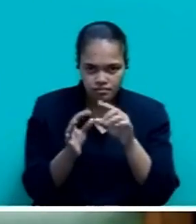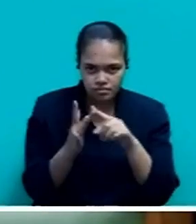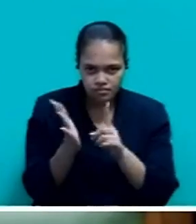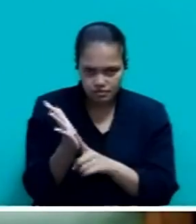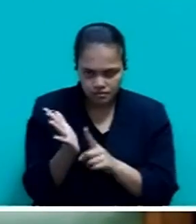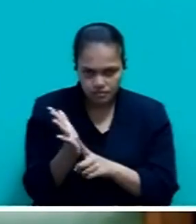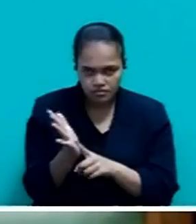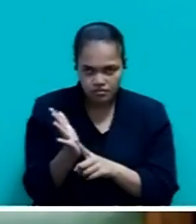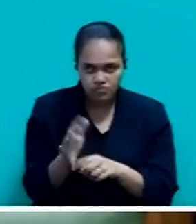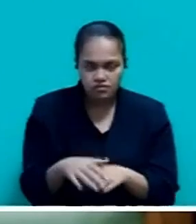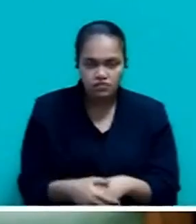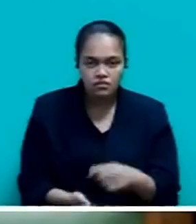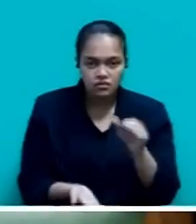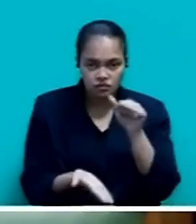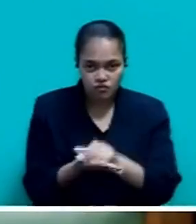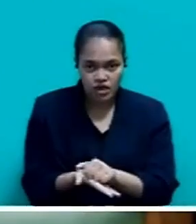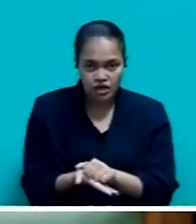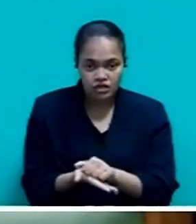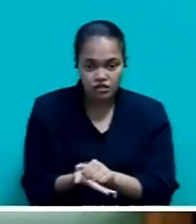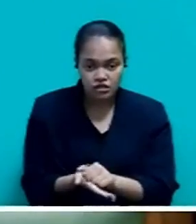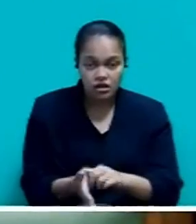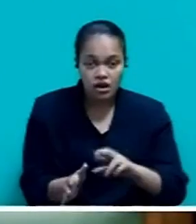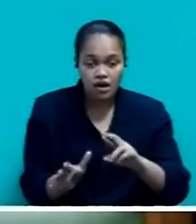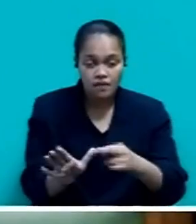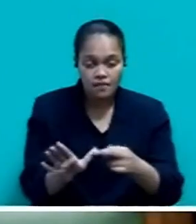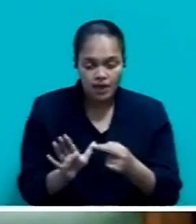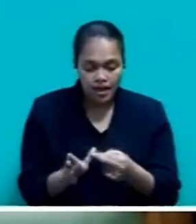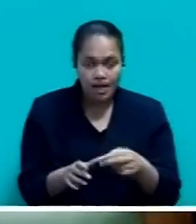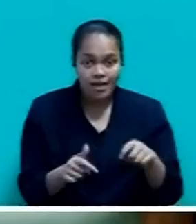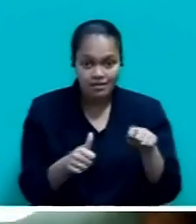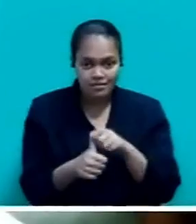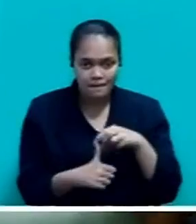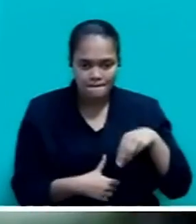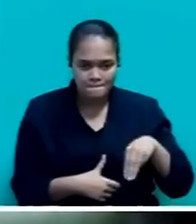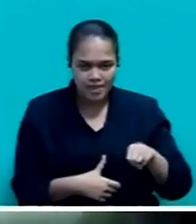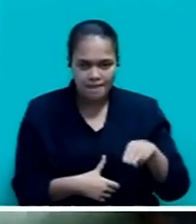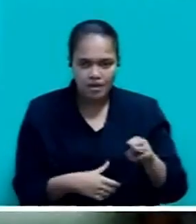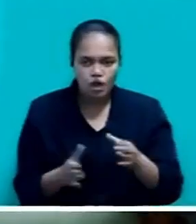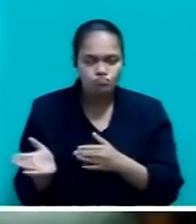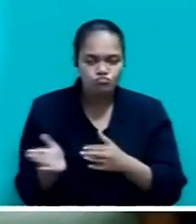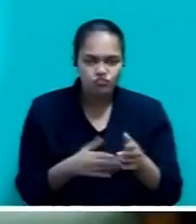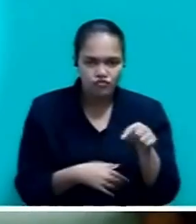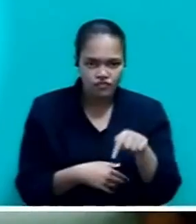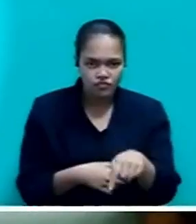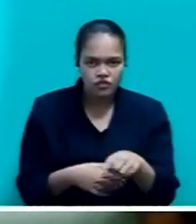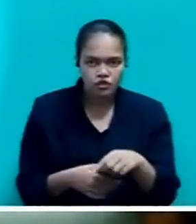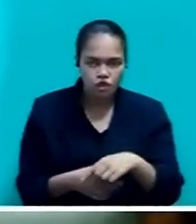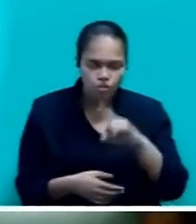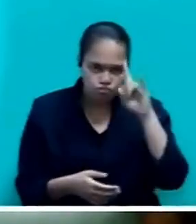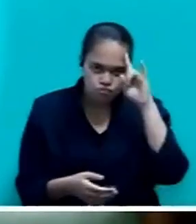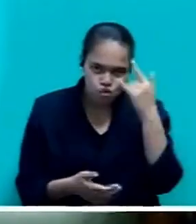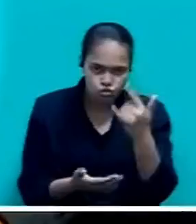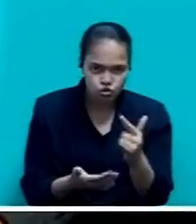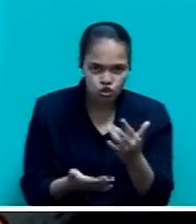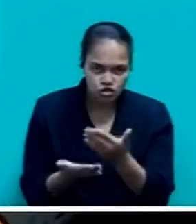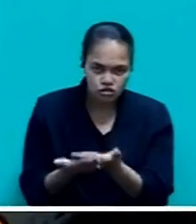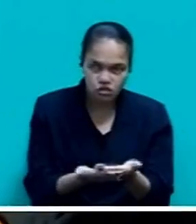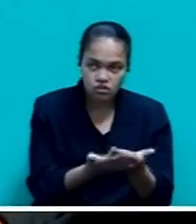bills, with the right reply given to me as the member moving this motion. Is there a